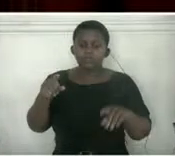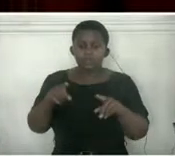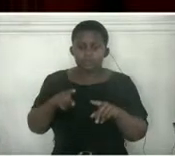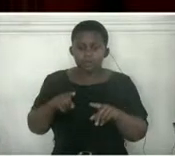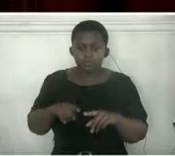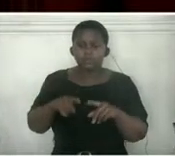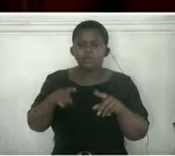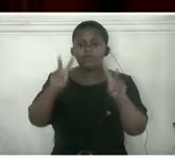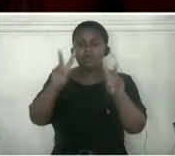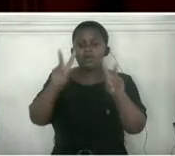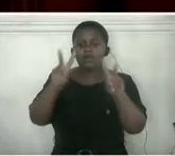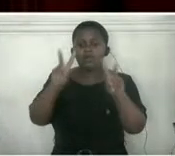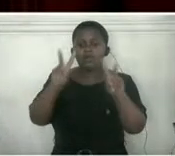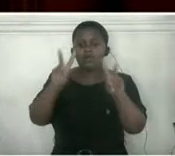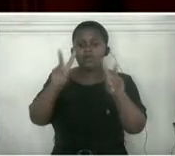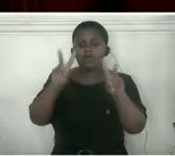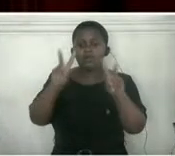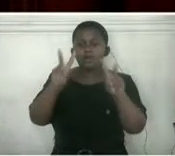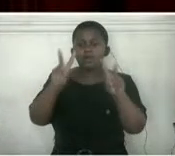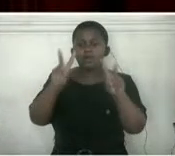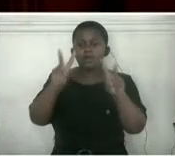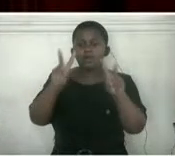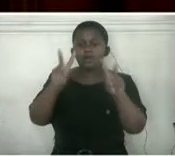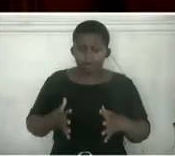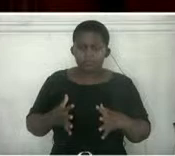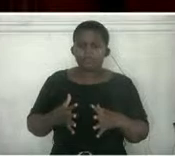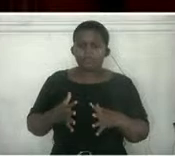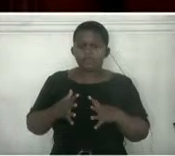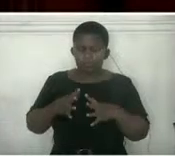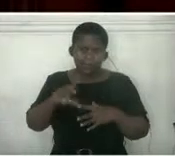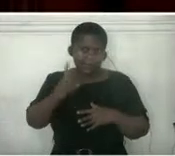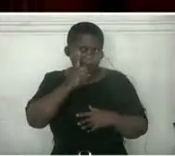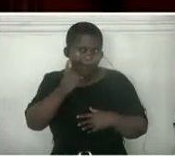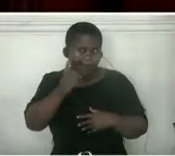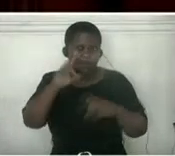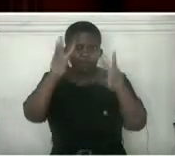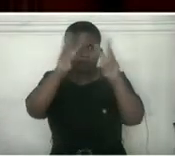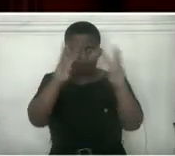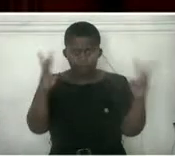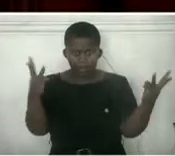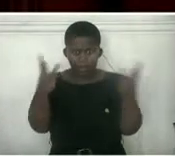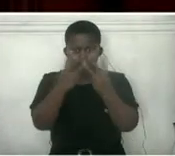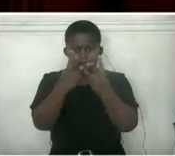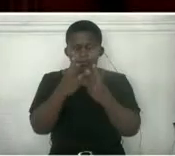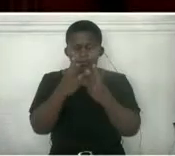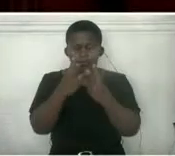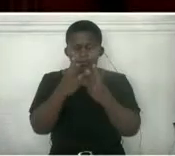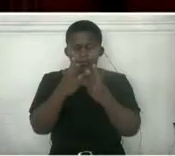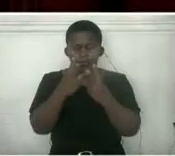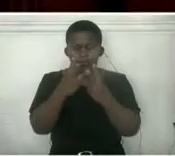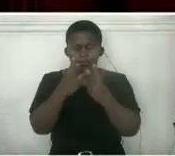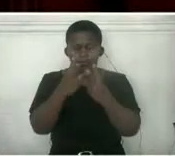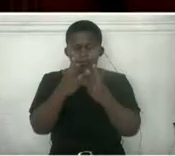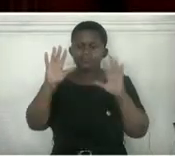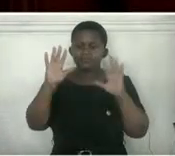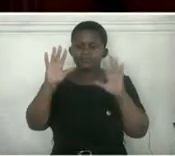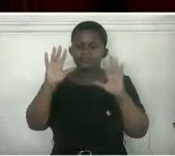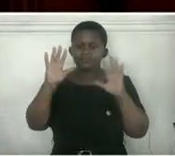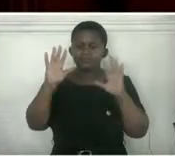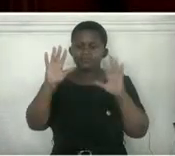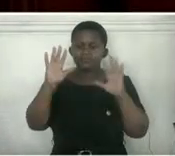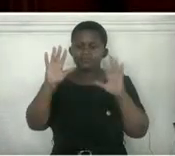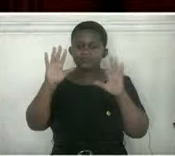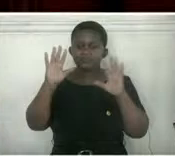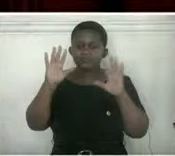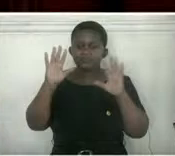and peacemakers who are revered all over the world. When we bid farewell to a former member